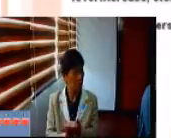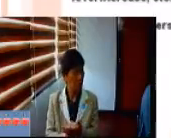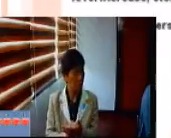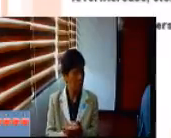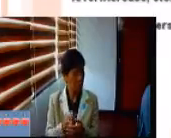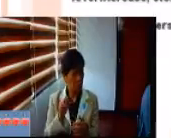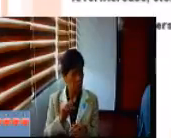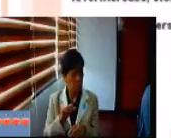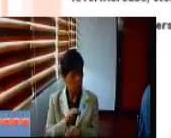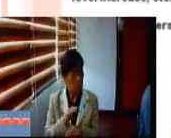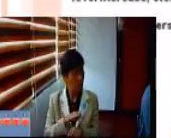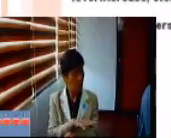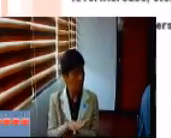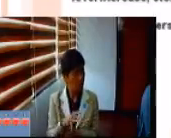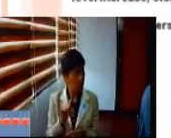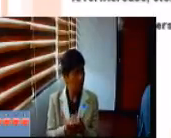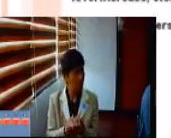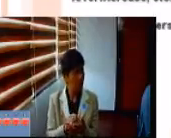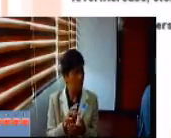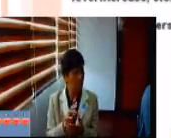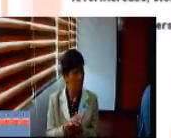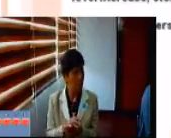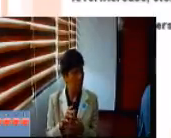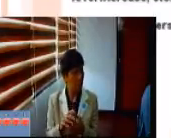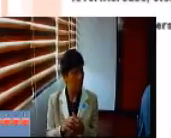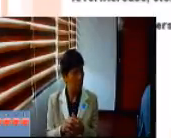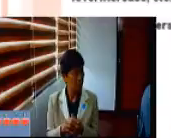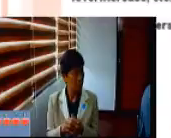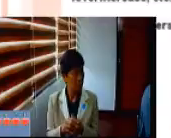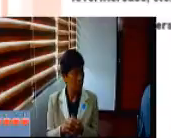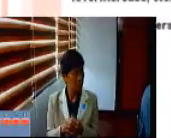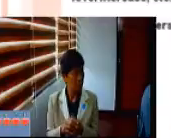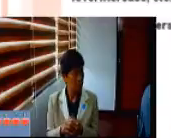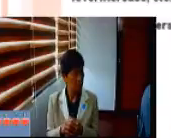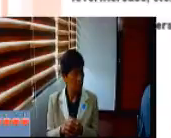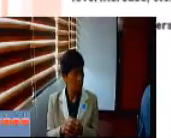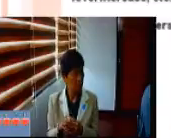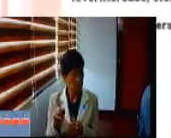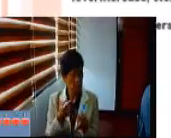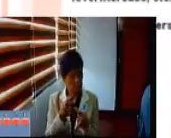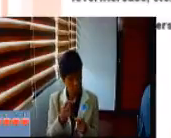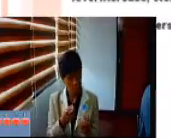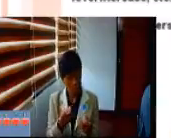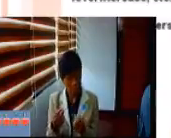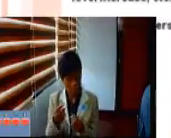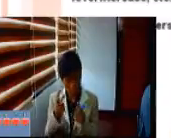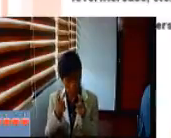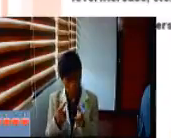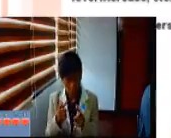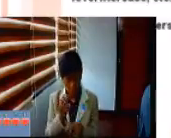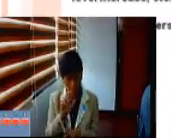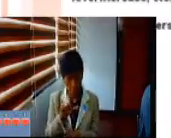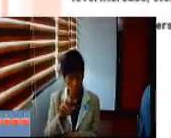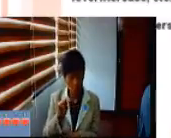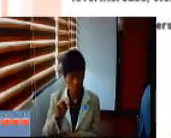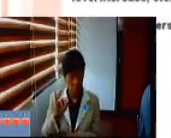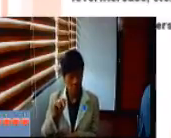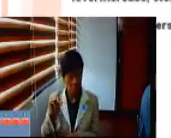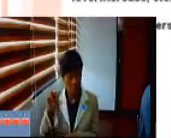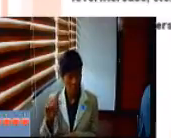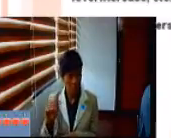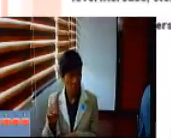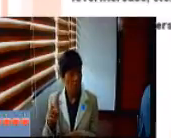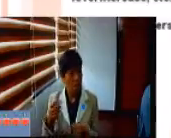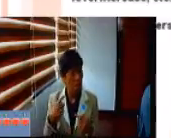effect of that would be this kind of work. So that what we tried to do is look at El Nino, because El Nino there's